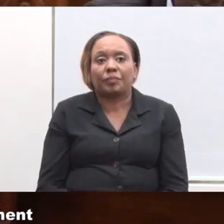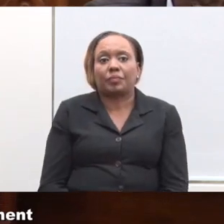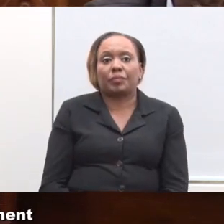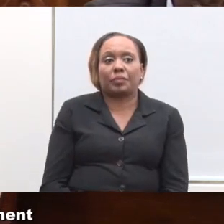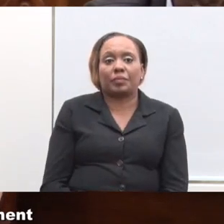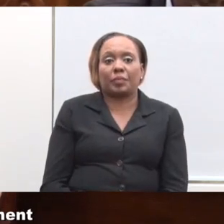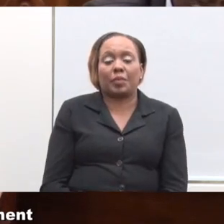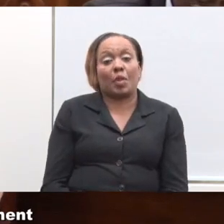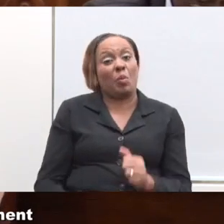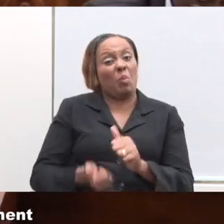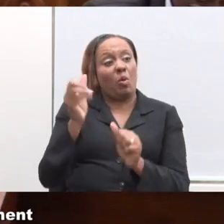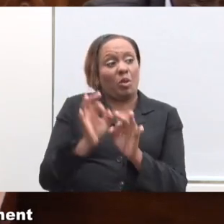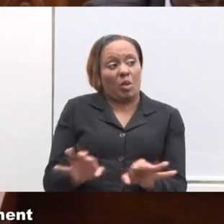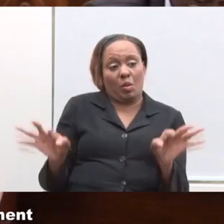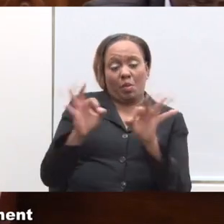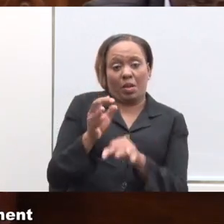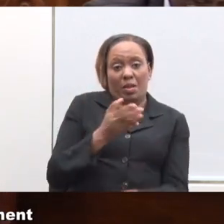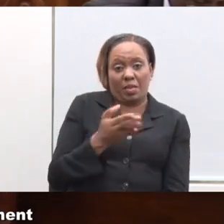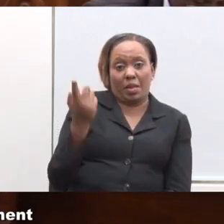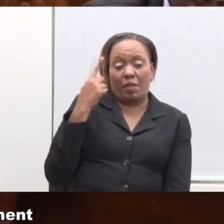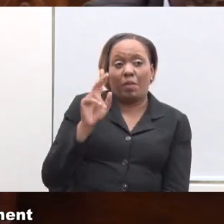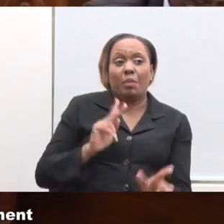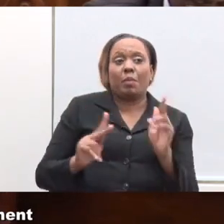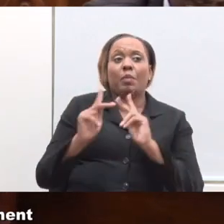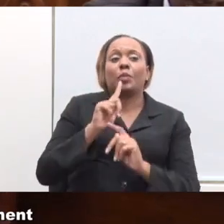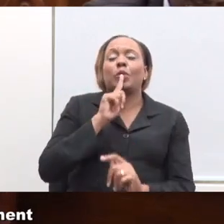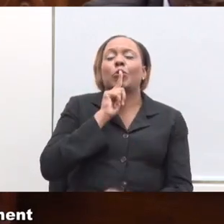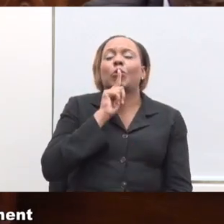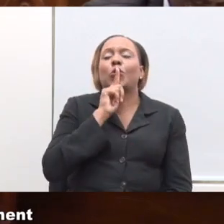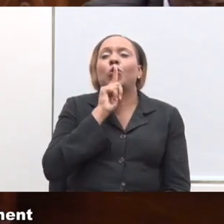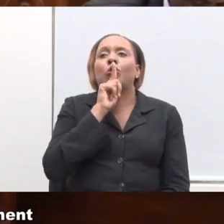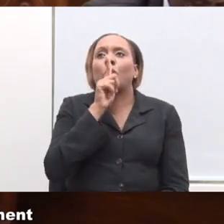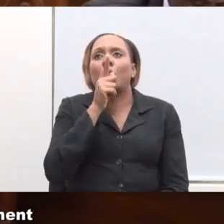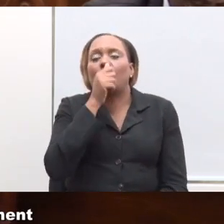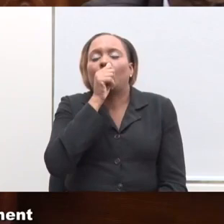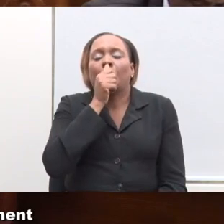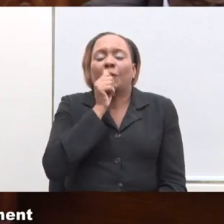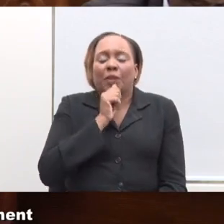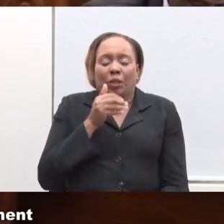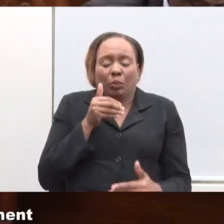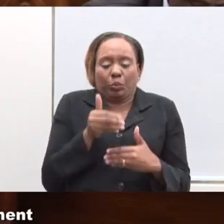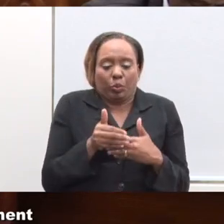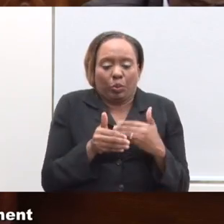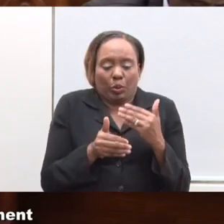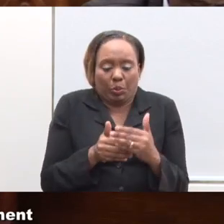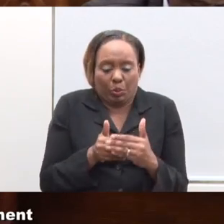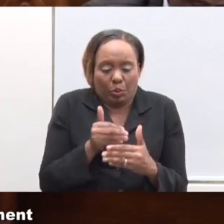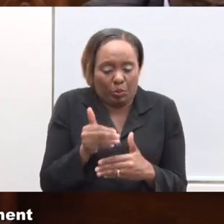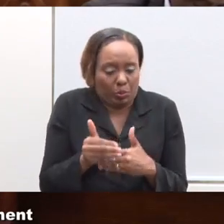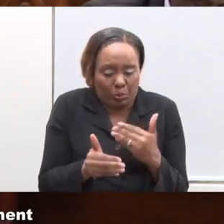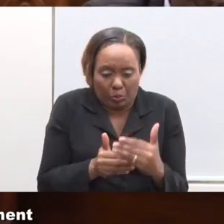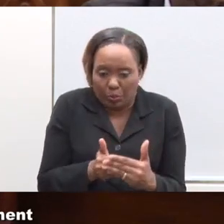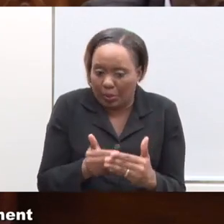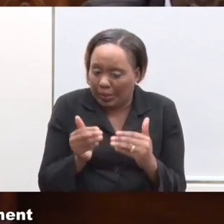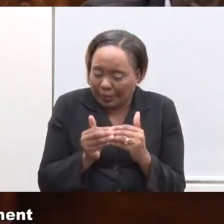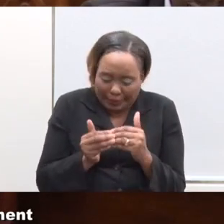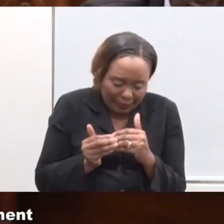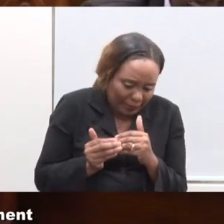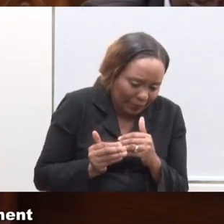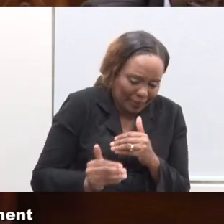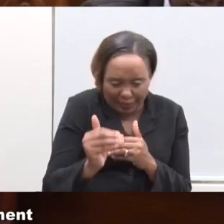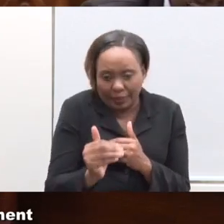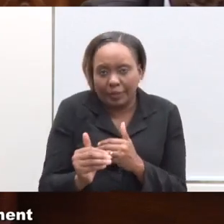keep their heads above water. As you can see, it is not a kill cow, and I wish I could do